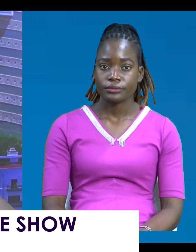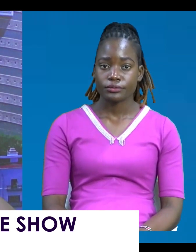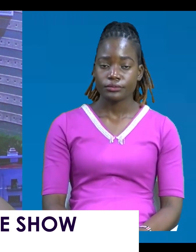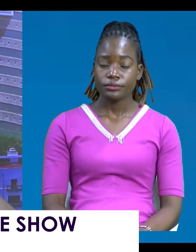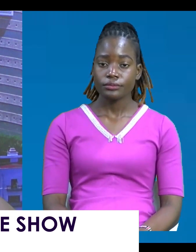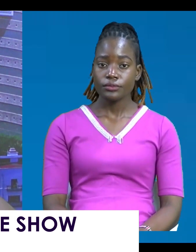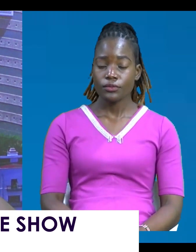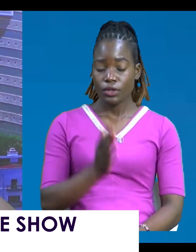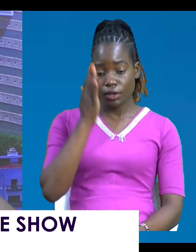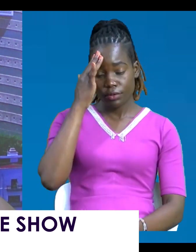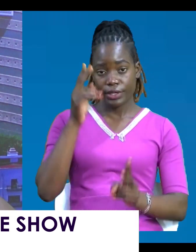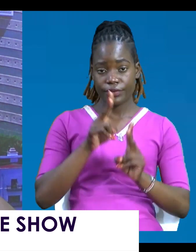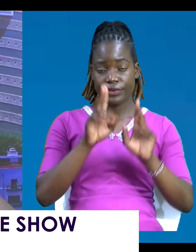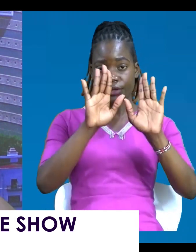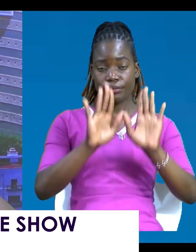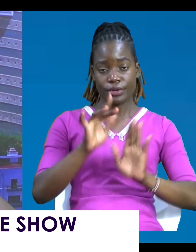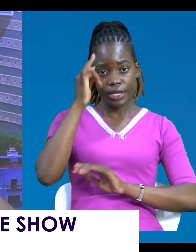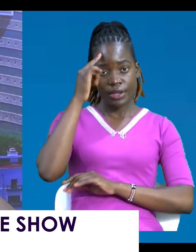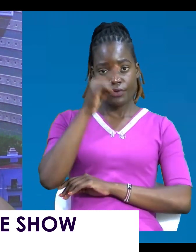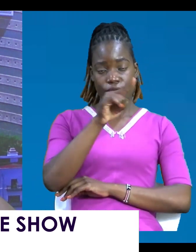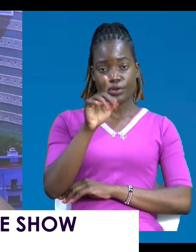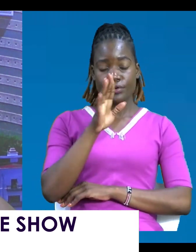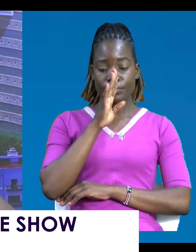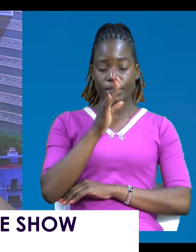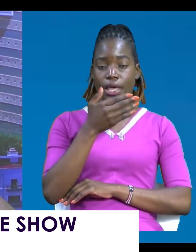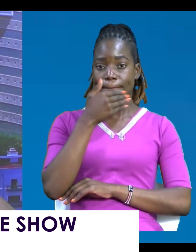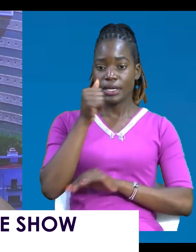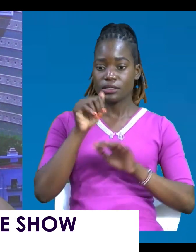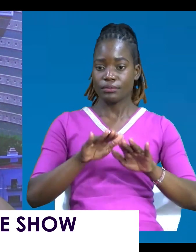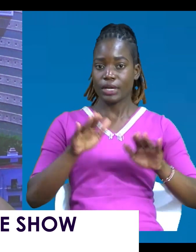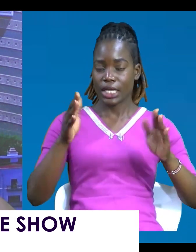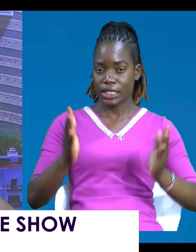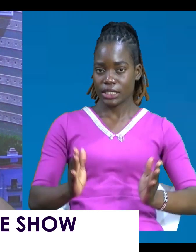You know, it is important for you to be your best marketer.